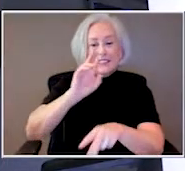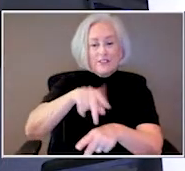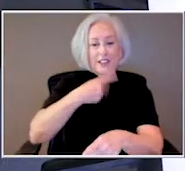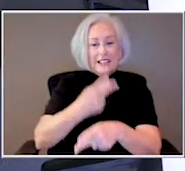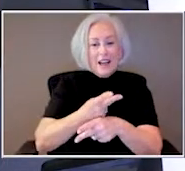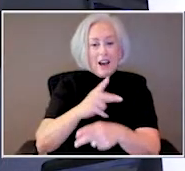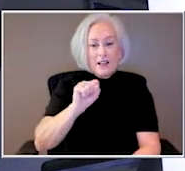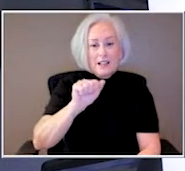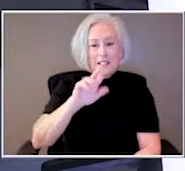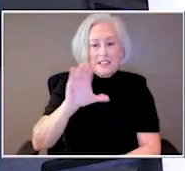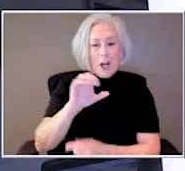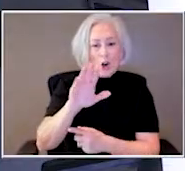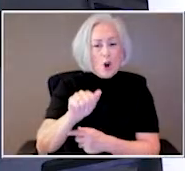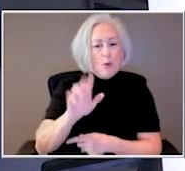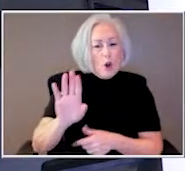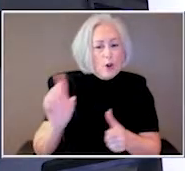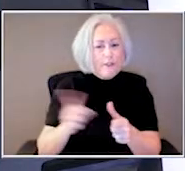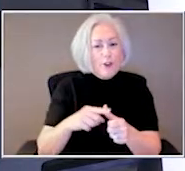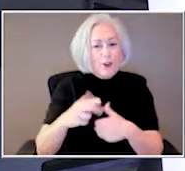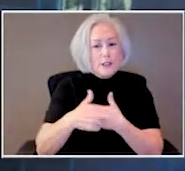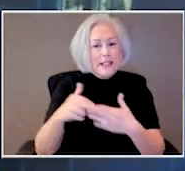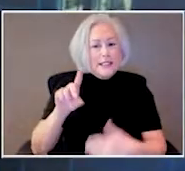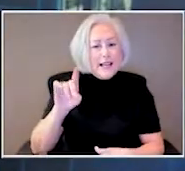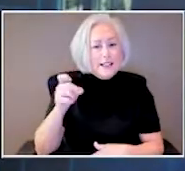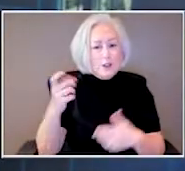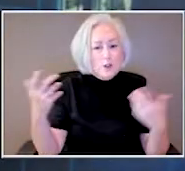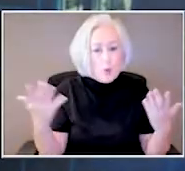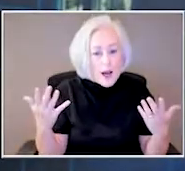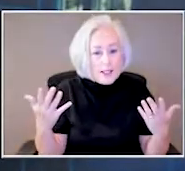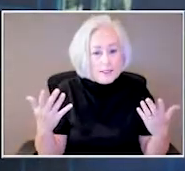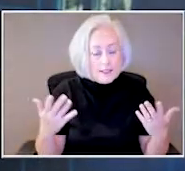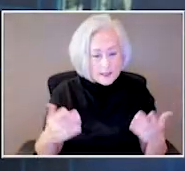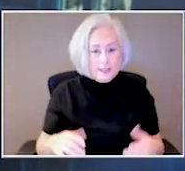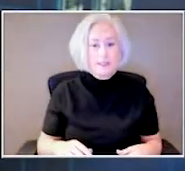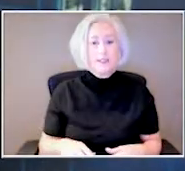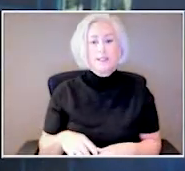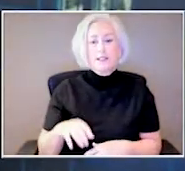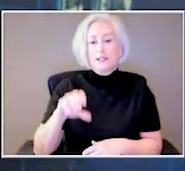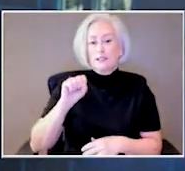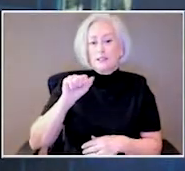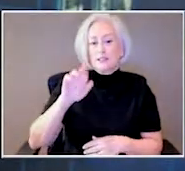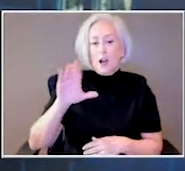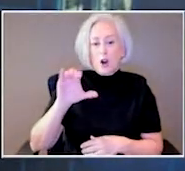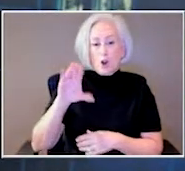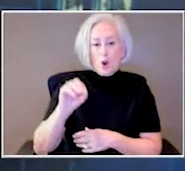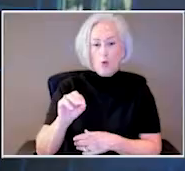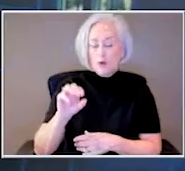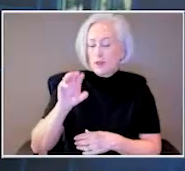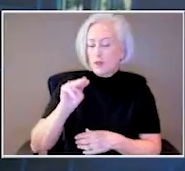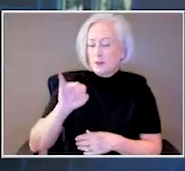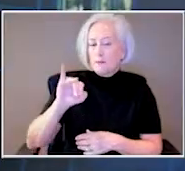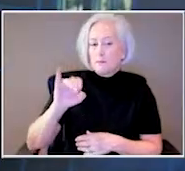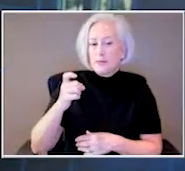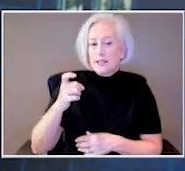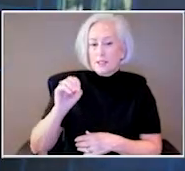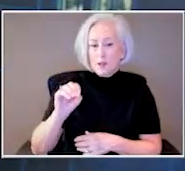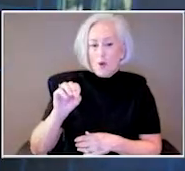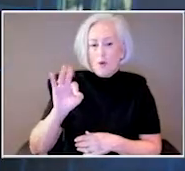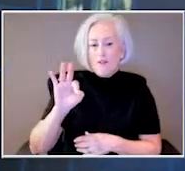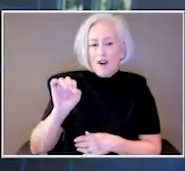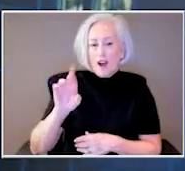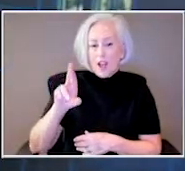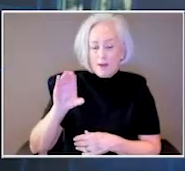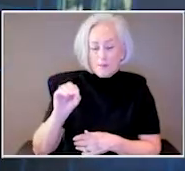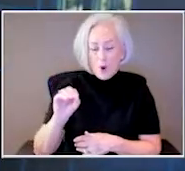Ginny's original diagnosis? So her original diagnosis was one of the sarcomas called myxofibrosarcoma. There are about 80 different types of